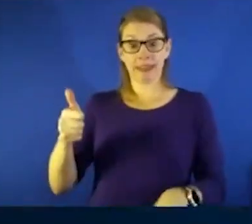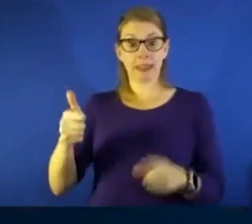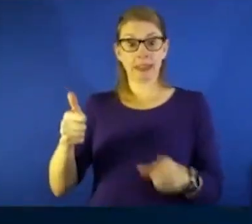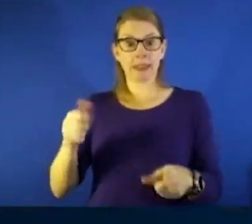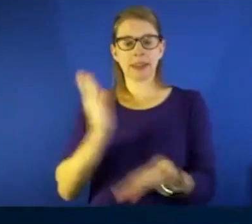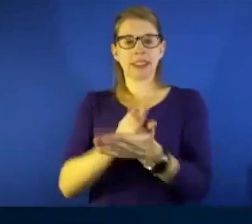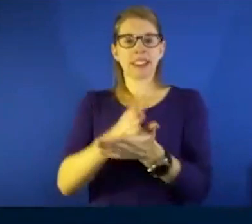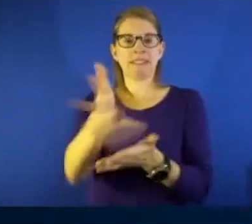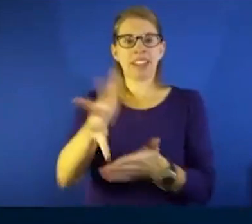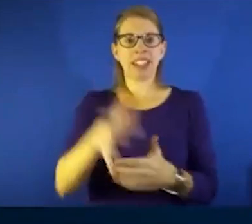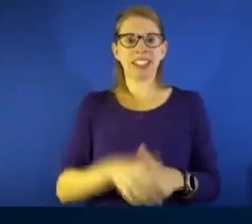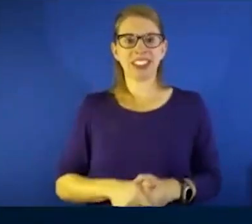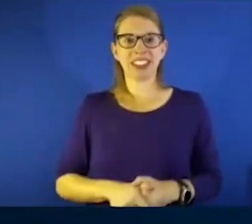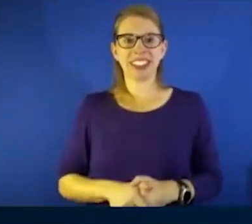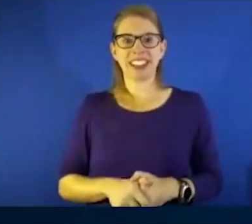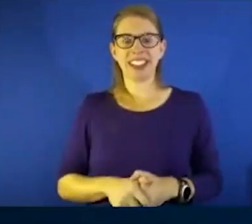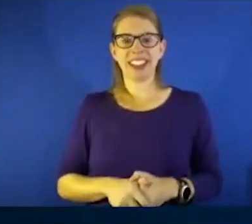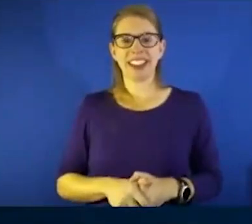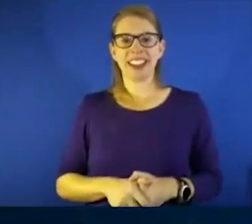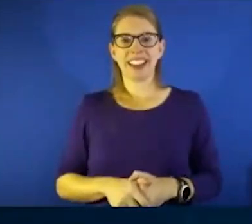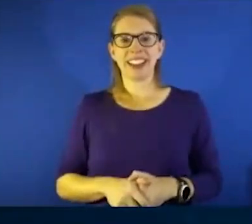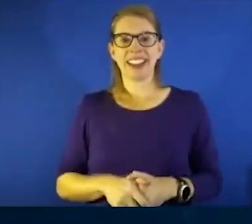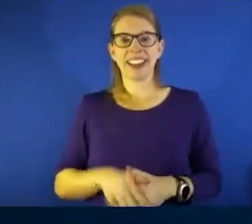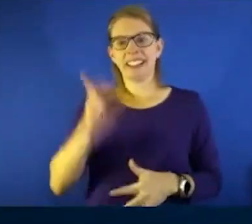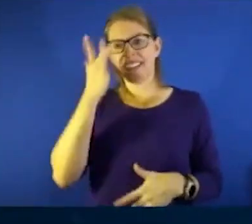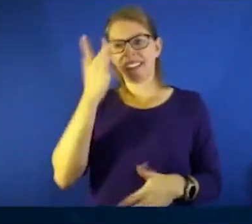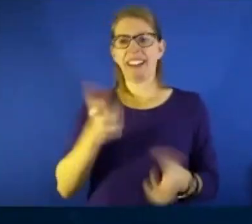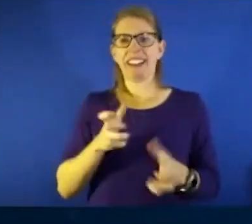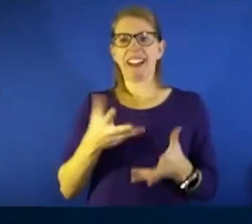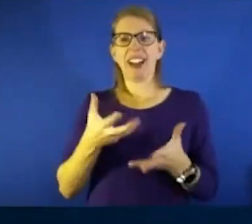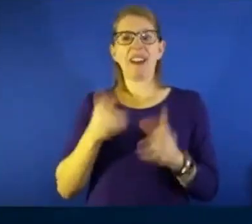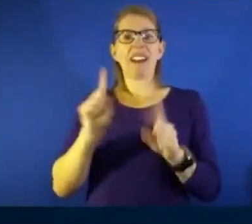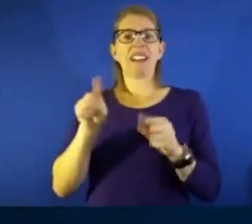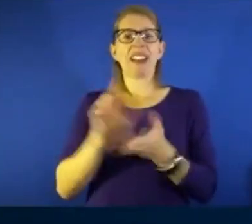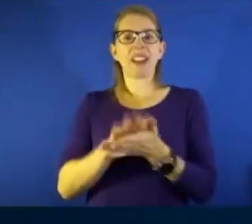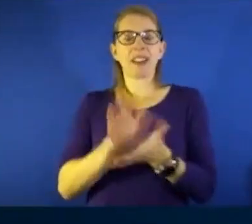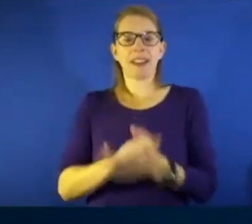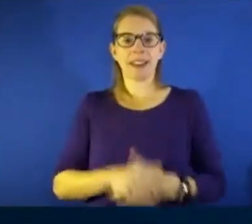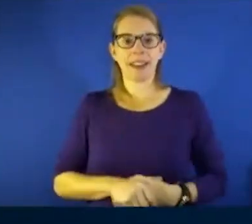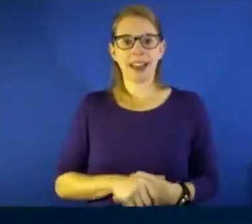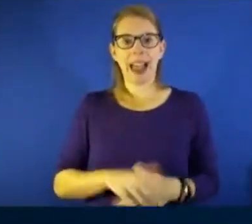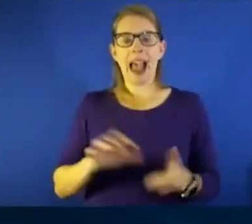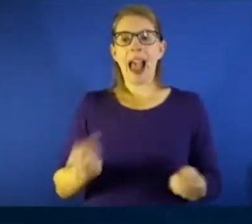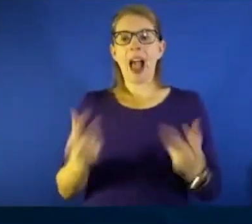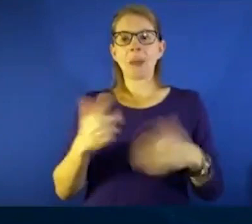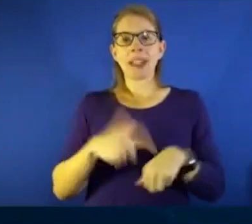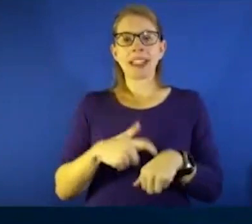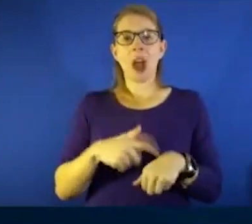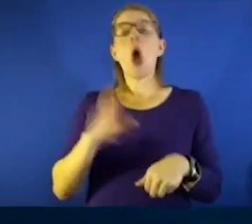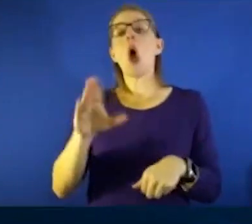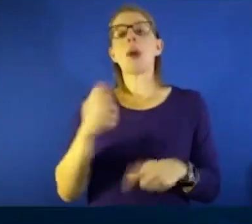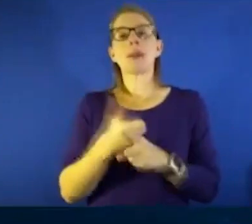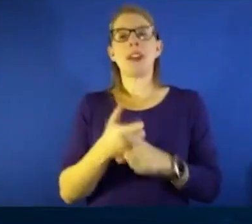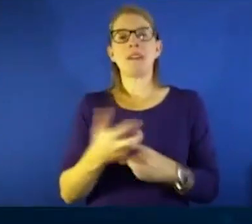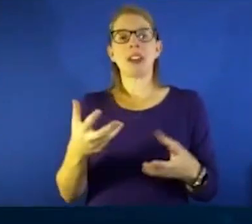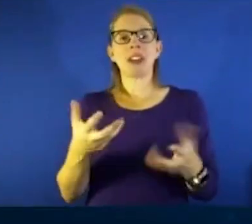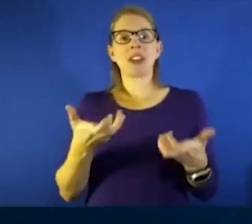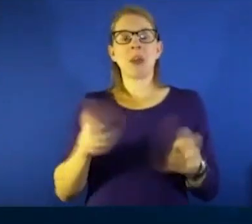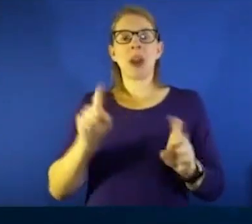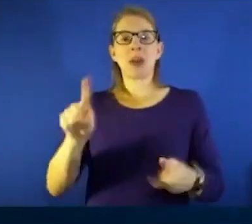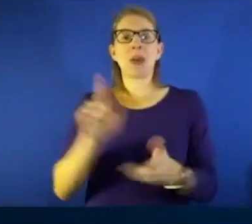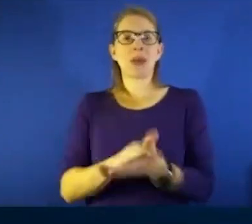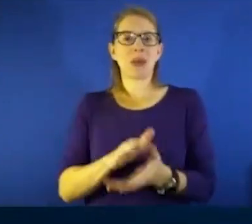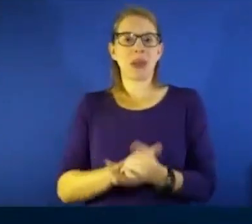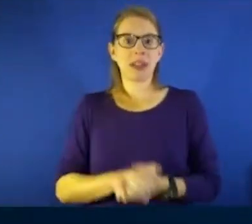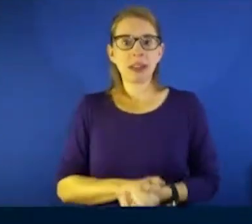just want to get out of school. He just wants to get out of school. No. Oh, he just wants to. Oh, he says he's not feeling well because he I couldn't also get. can't get to